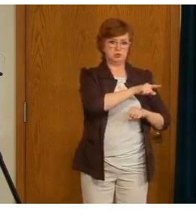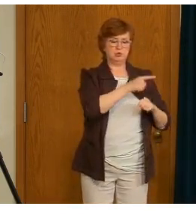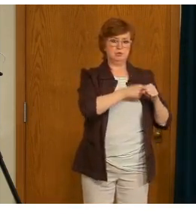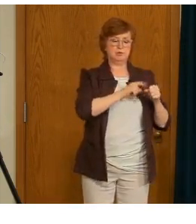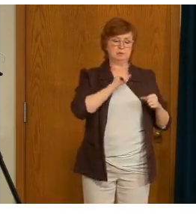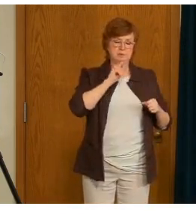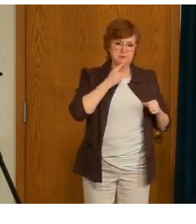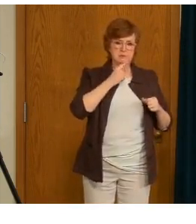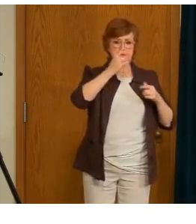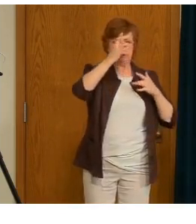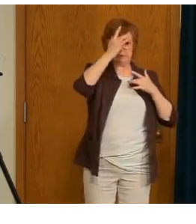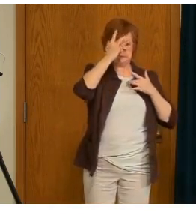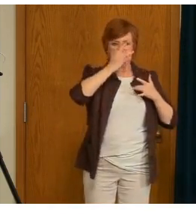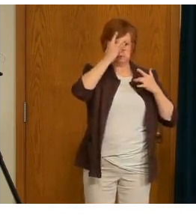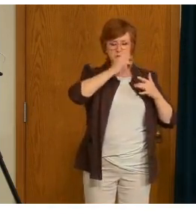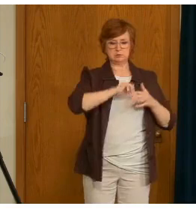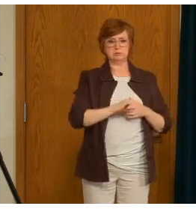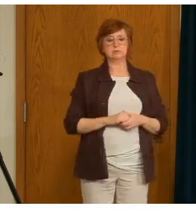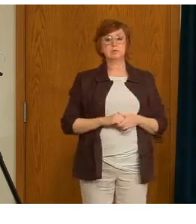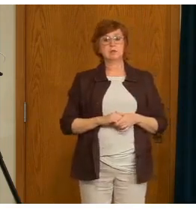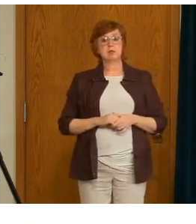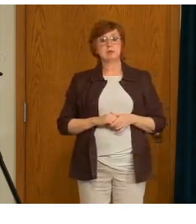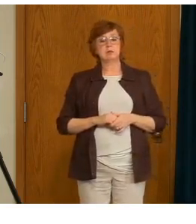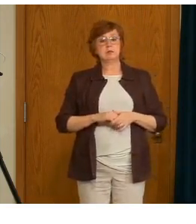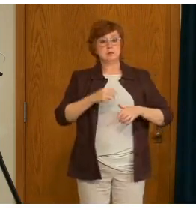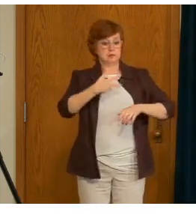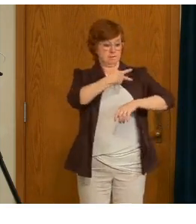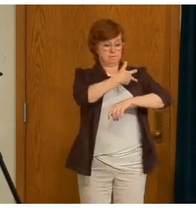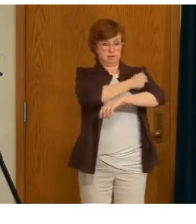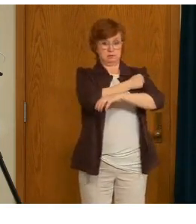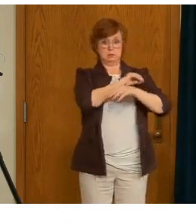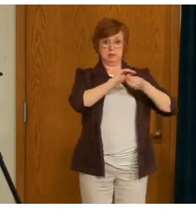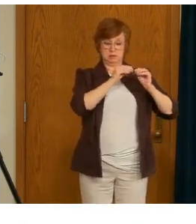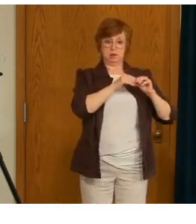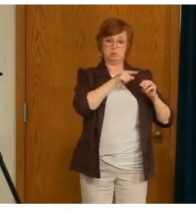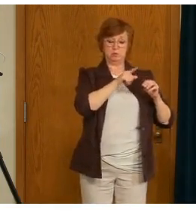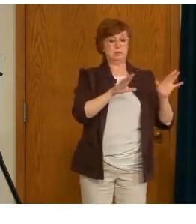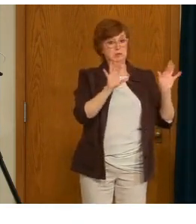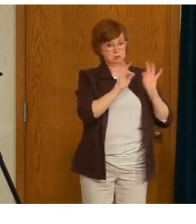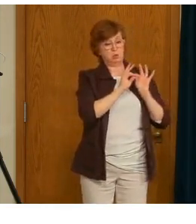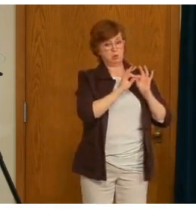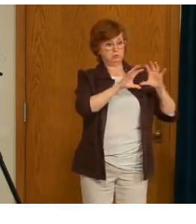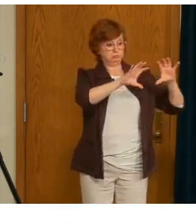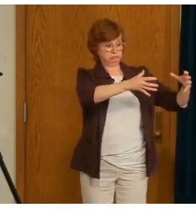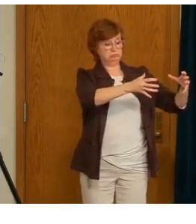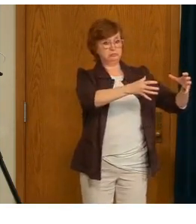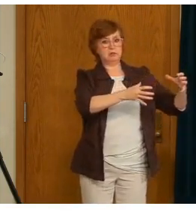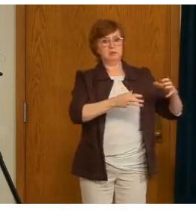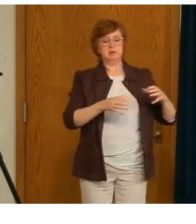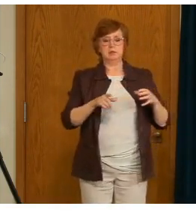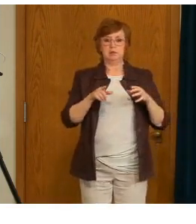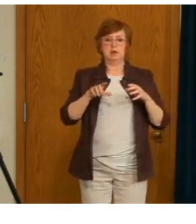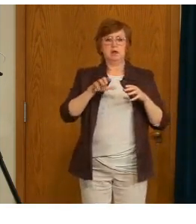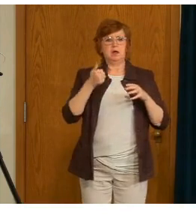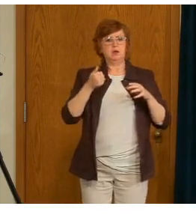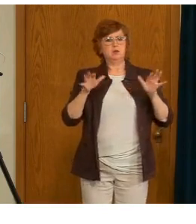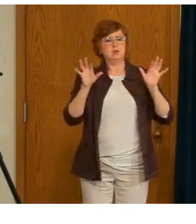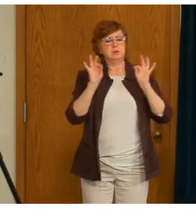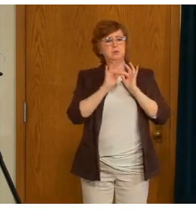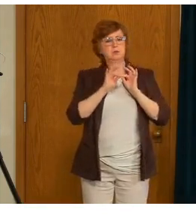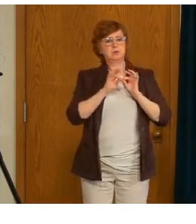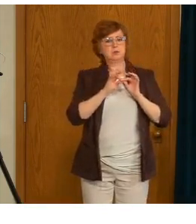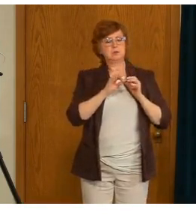outcomes. So the vaccination numbers are critically important, but also the great work of the healthcare people and the staff, the